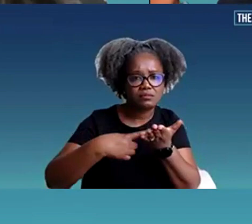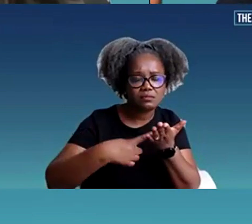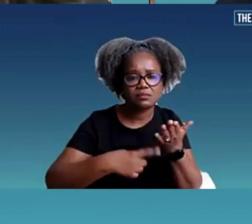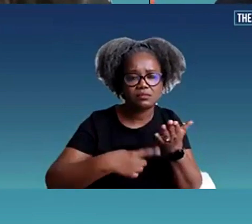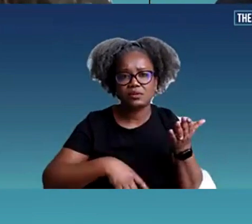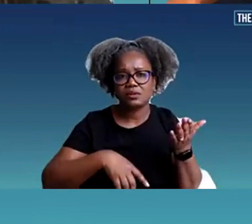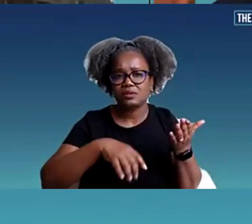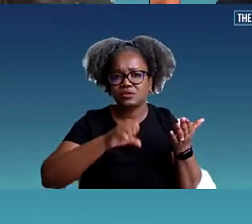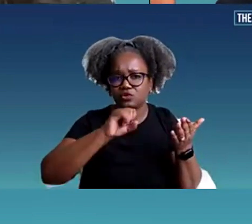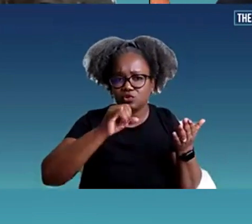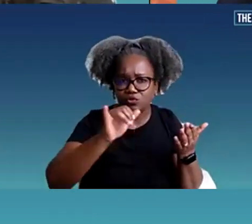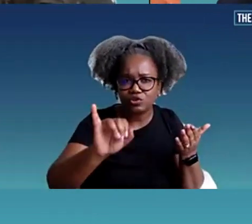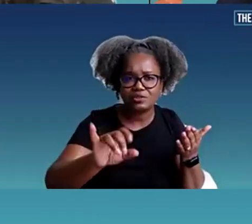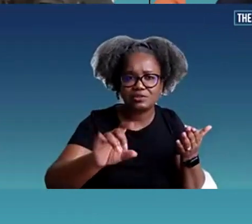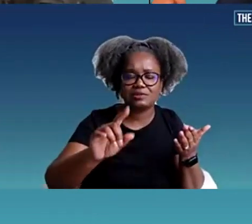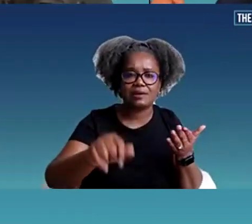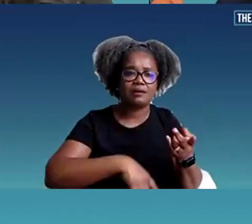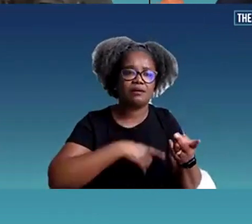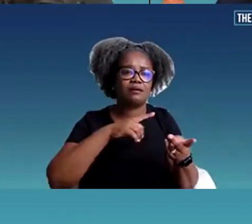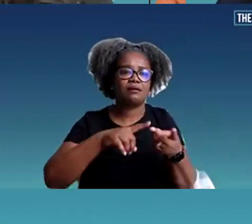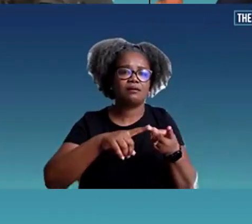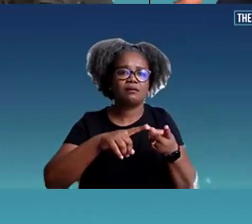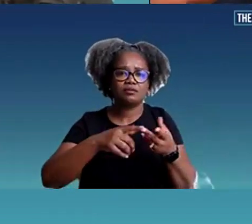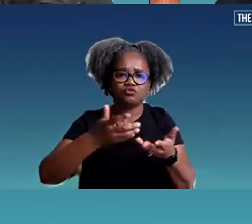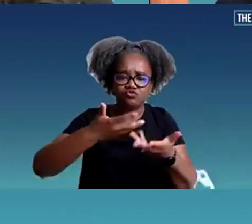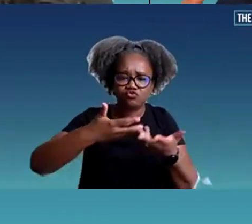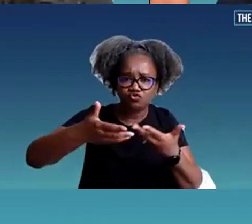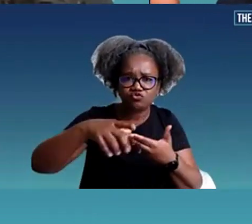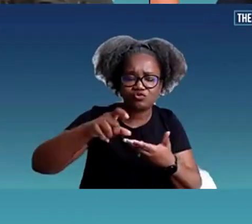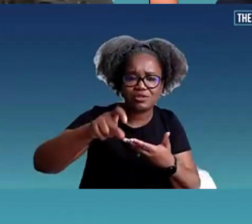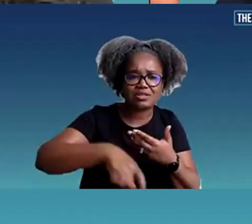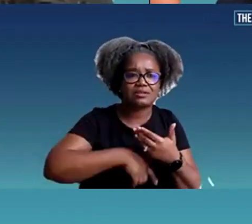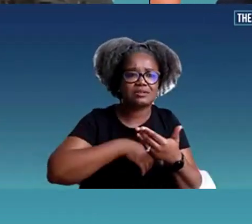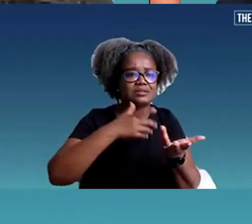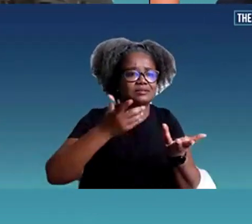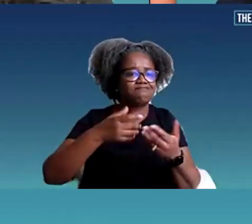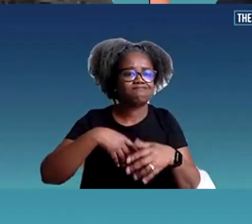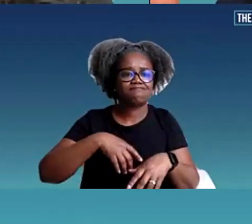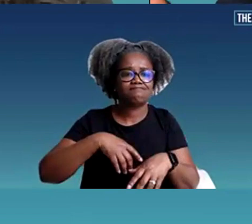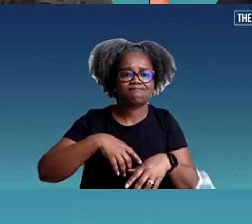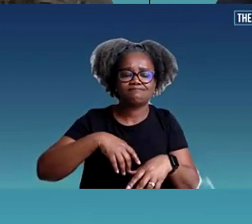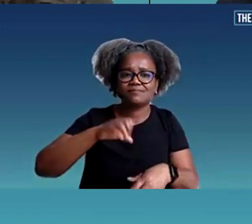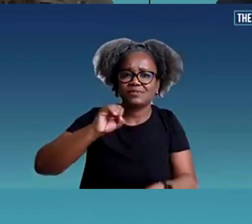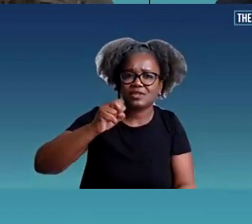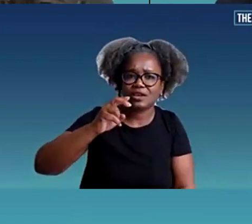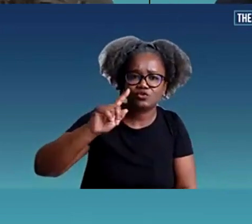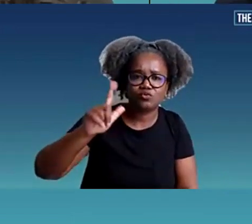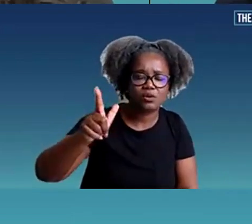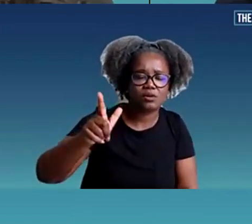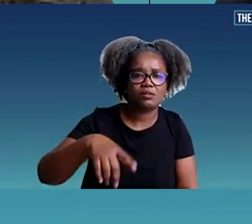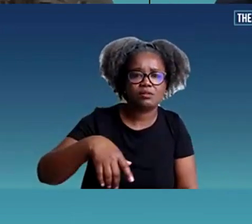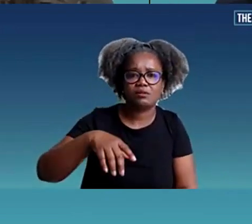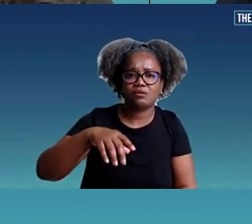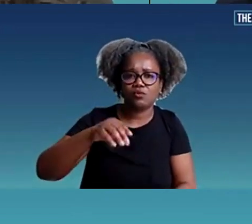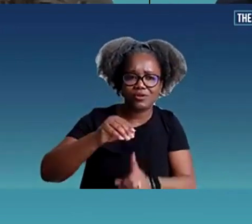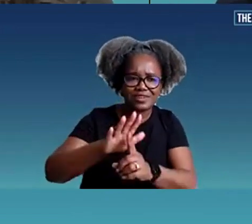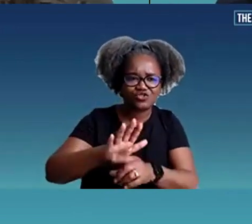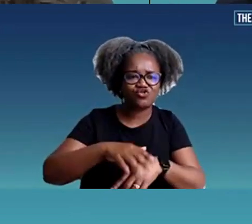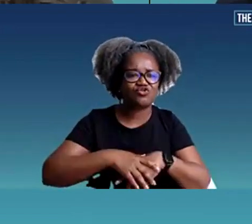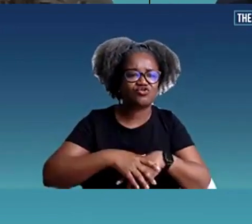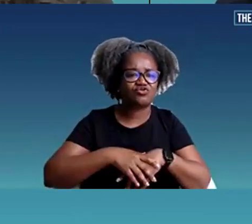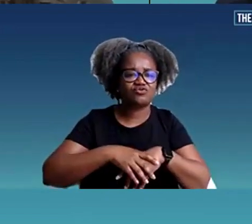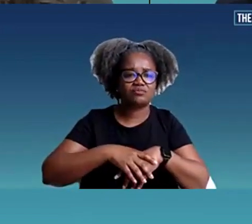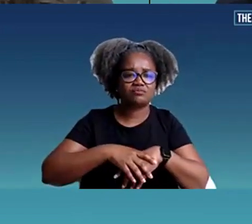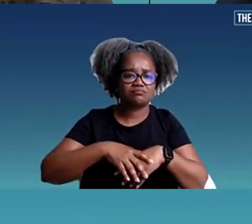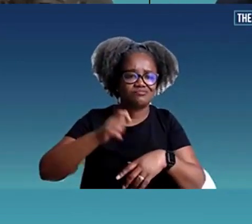race, ethnicity, even zip code, social determinants. What would you say is important for someone if they don't have a lot of